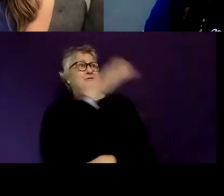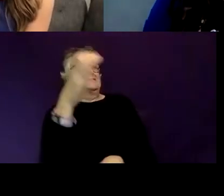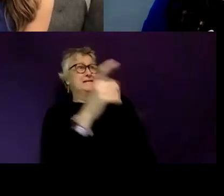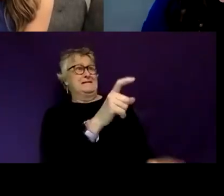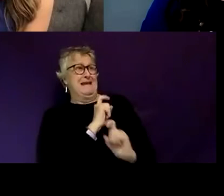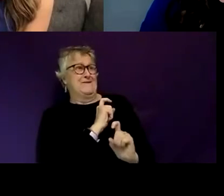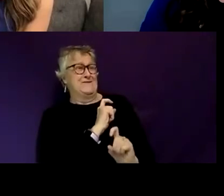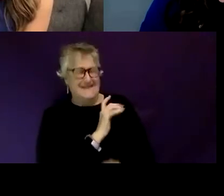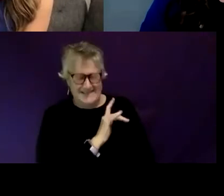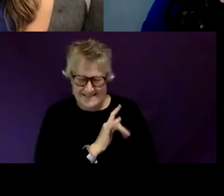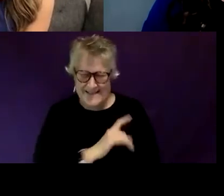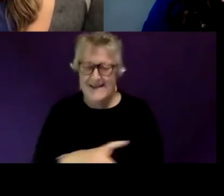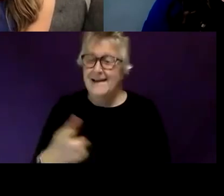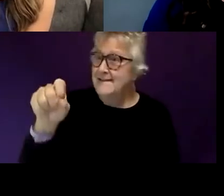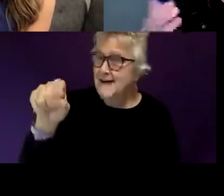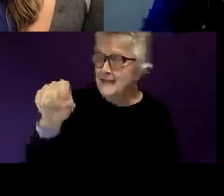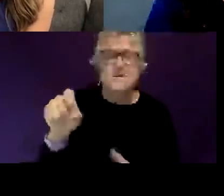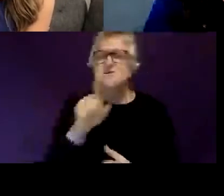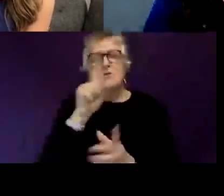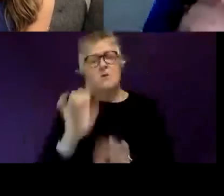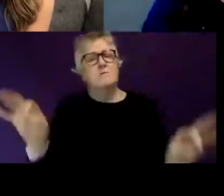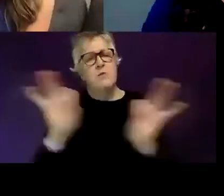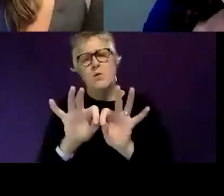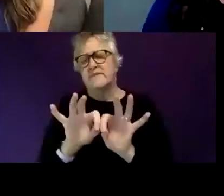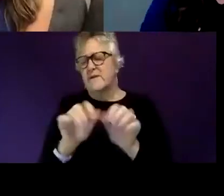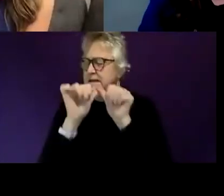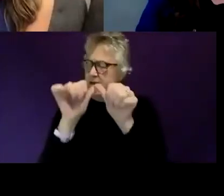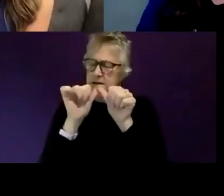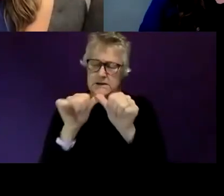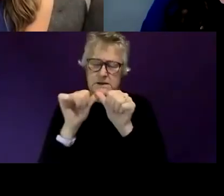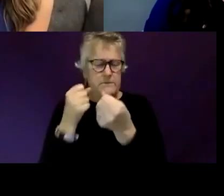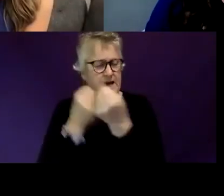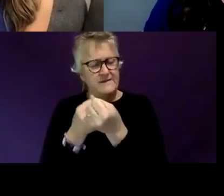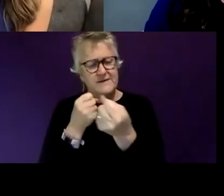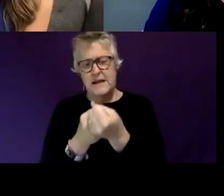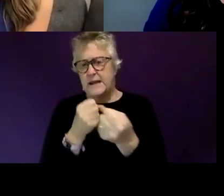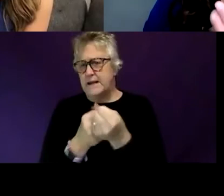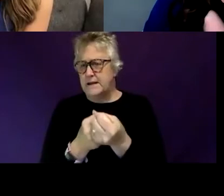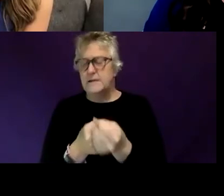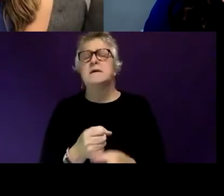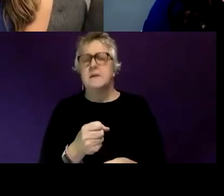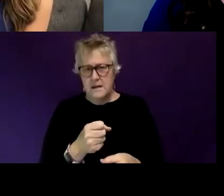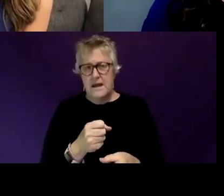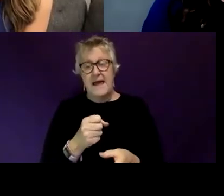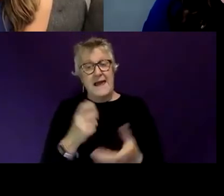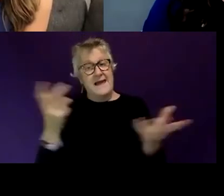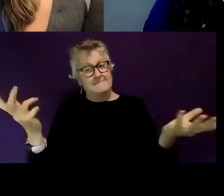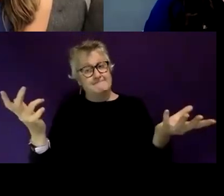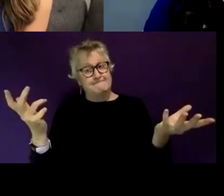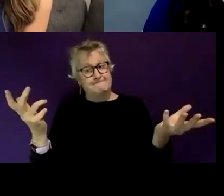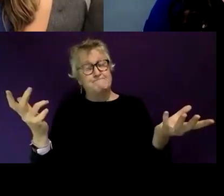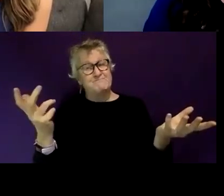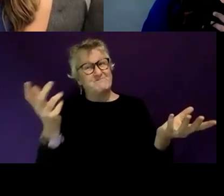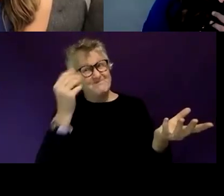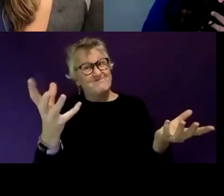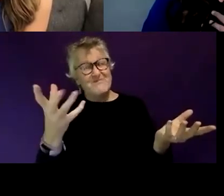So yeah, and I think it's so important that we keep advocating. And I know CADEM, you're on the line, but we need to have that.